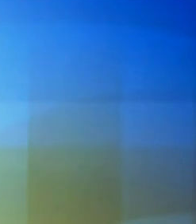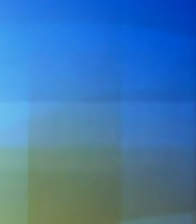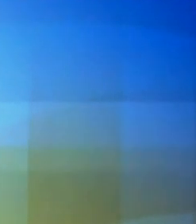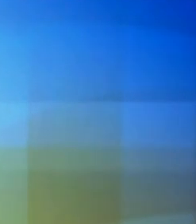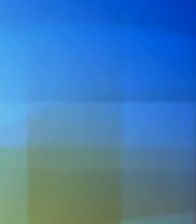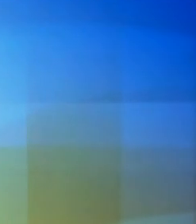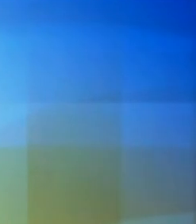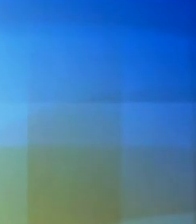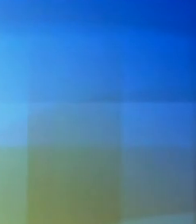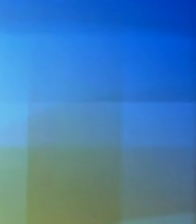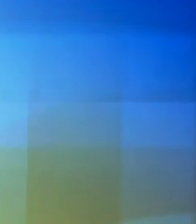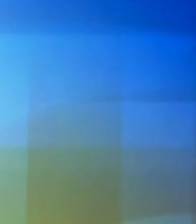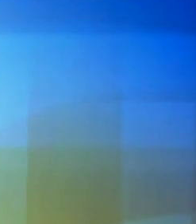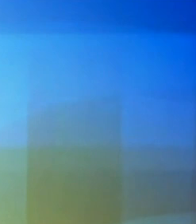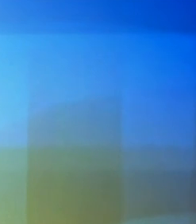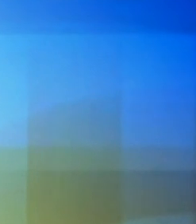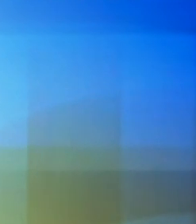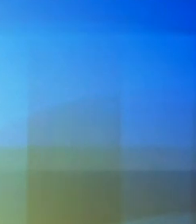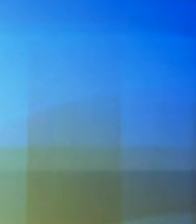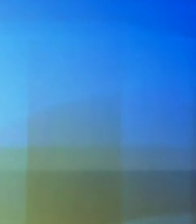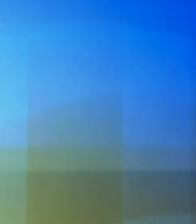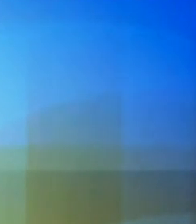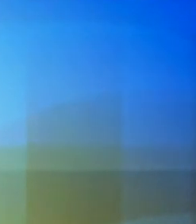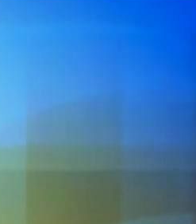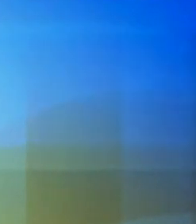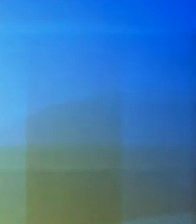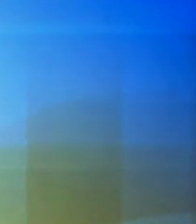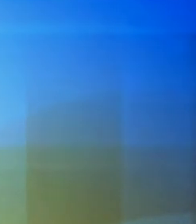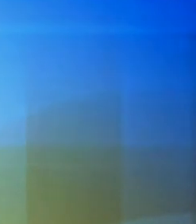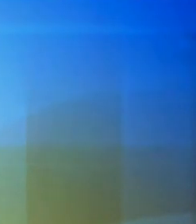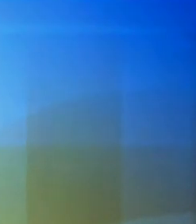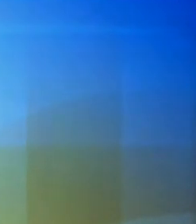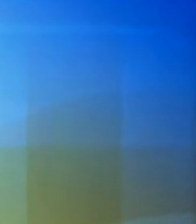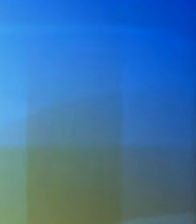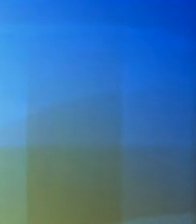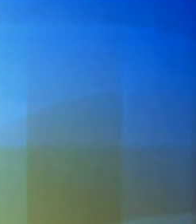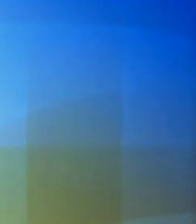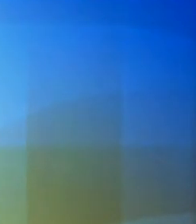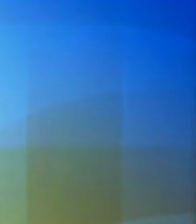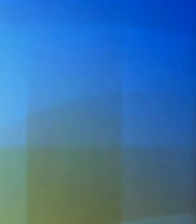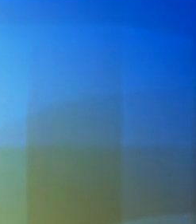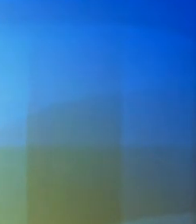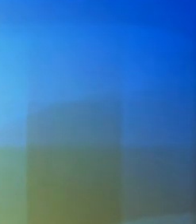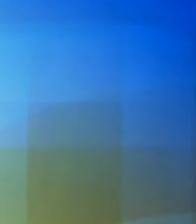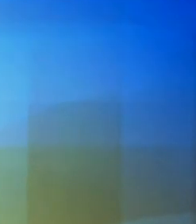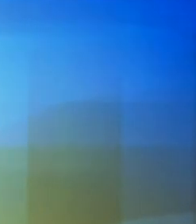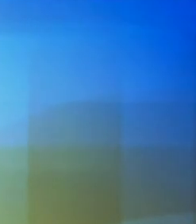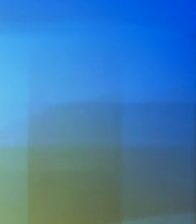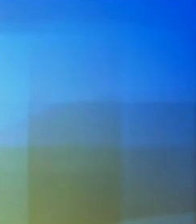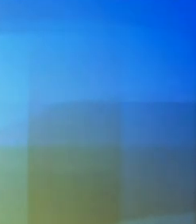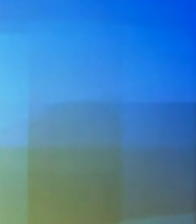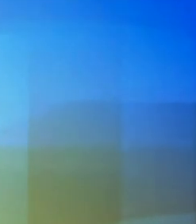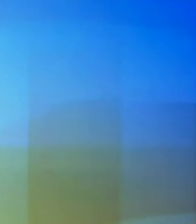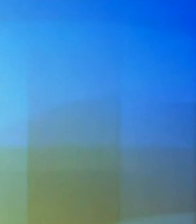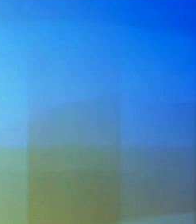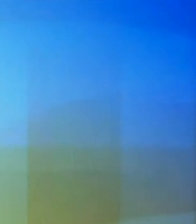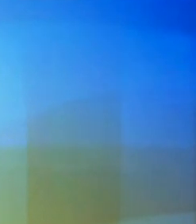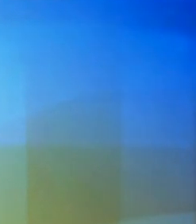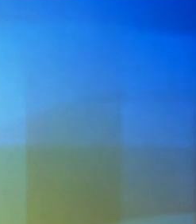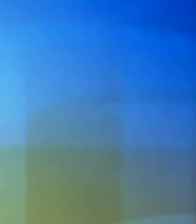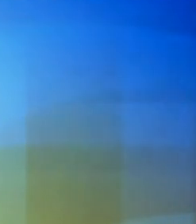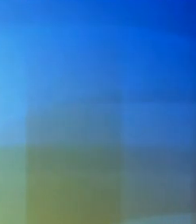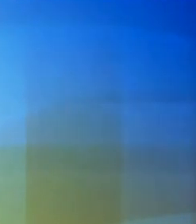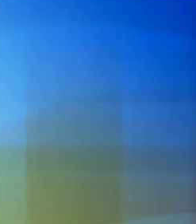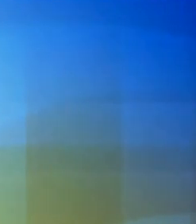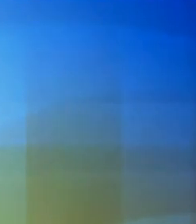Eastern, 7 Central for Kentucky Tonight. Renee Shaw will host a discussion on reopening rules for restaurants and retail stores. That's